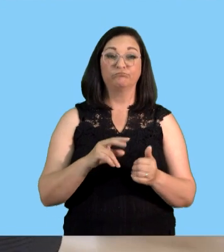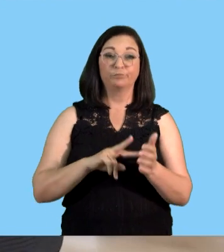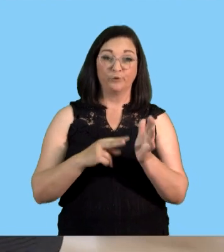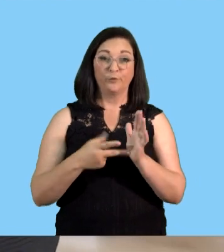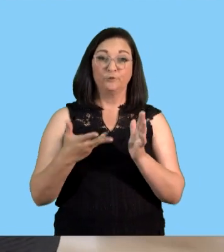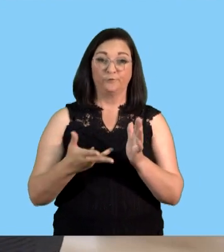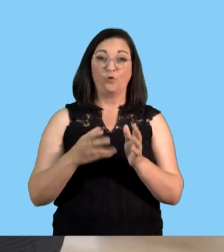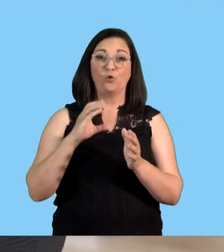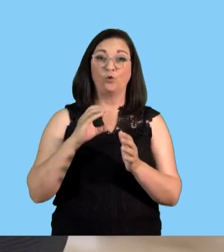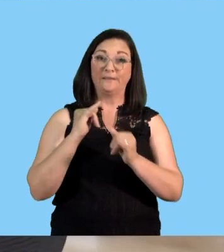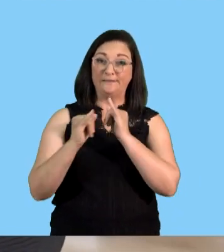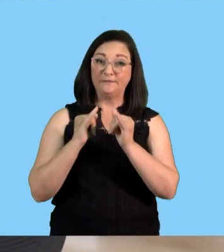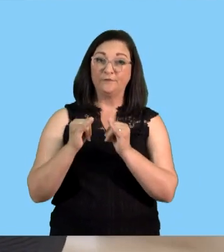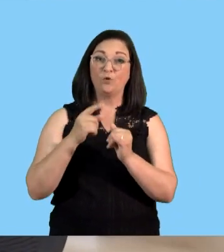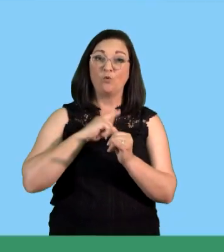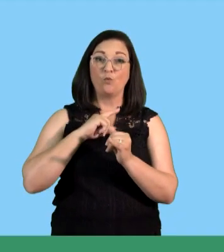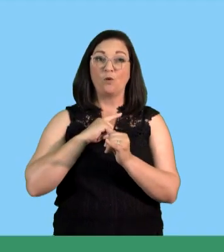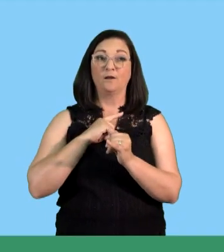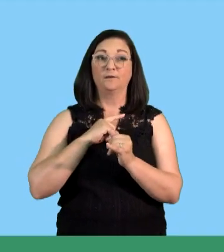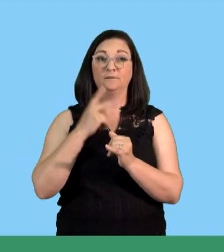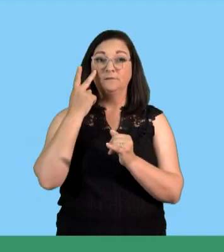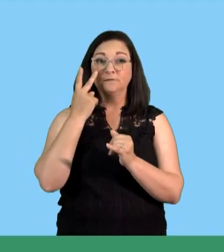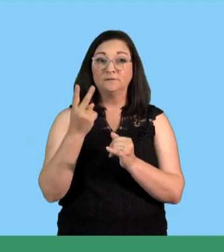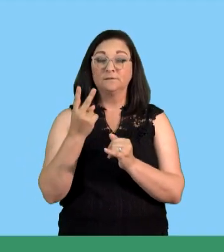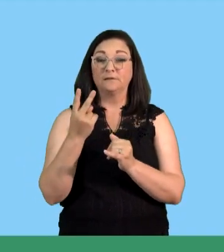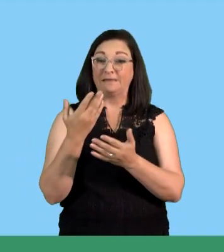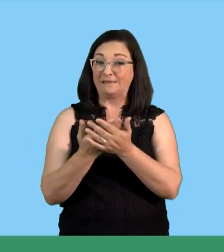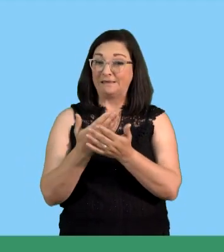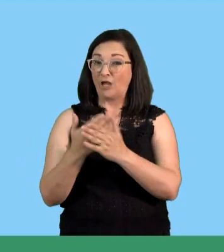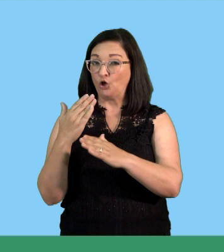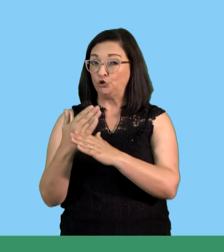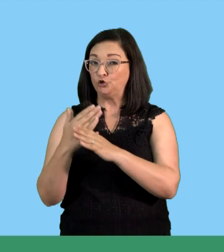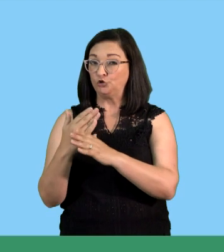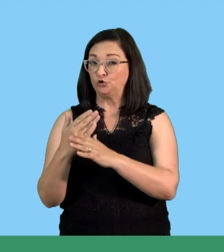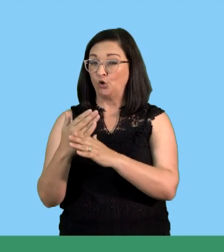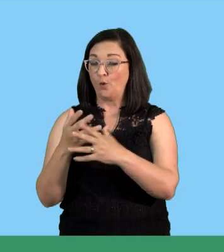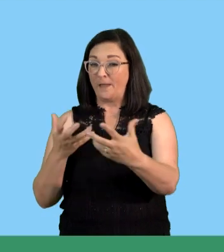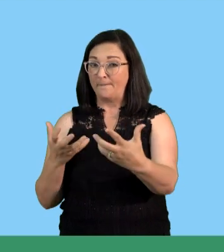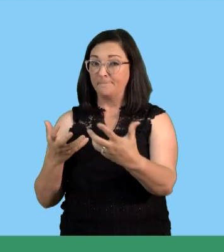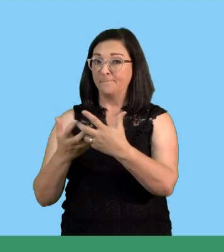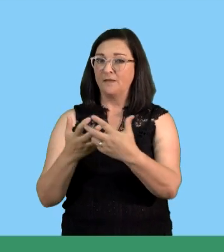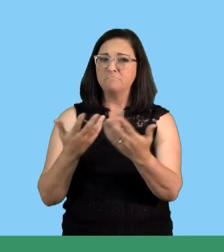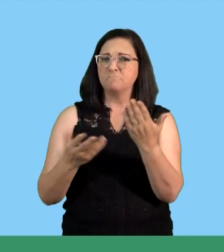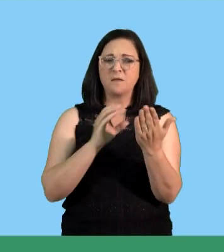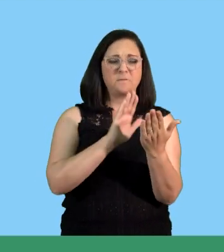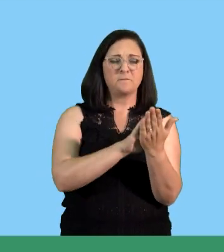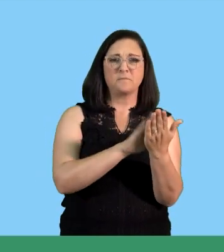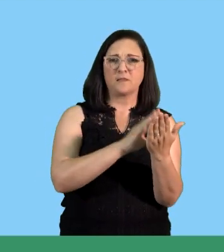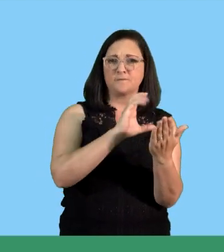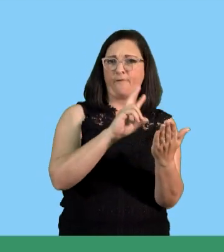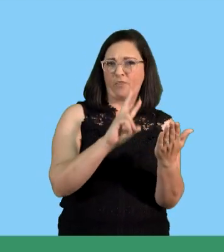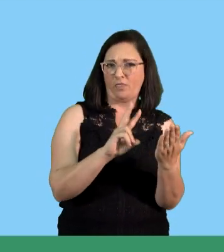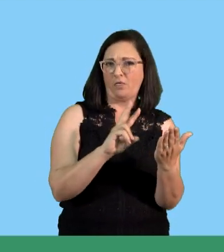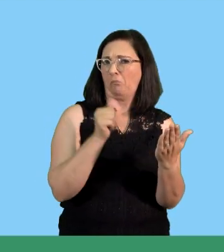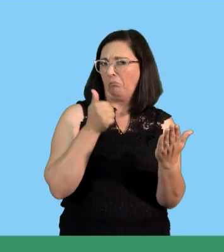is all about. It says to determine a candidate's suitability for the job, because sometimes the CV might say